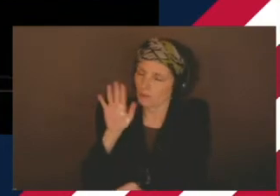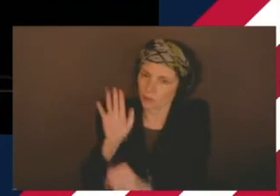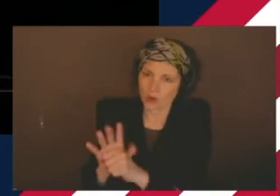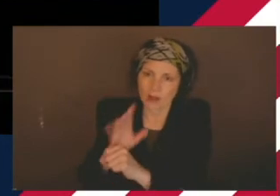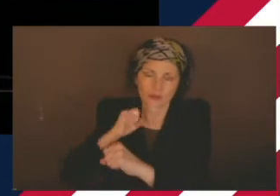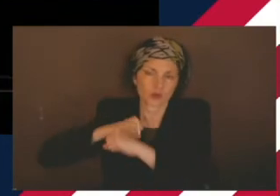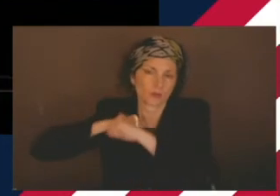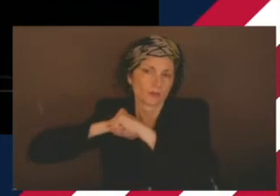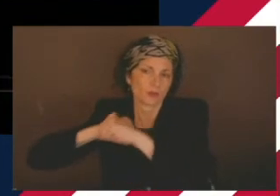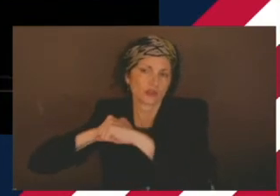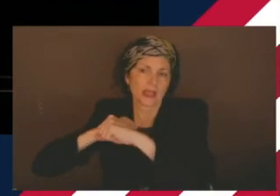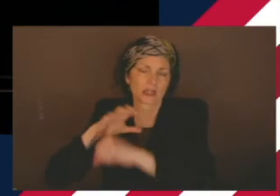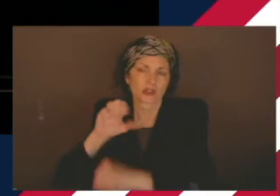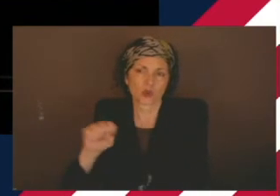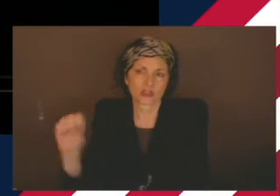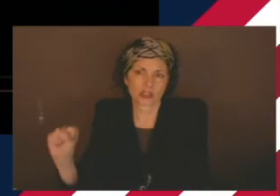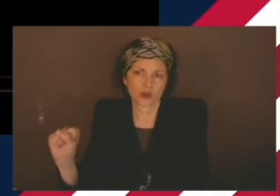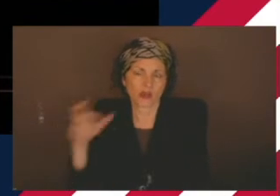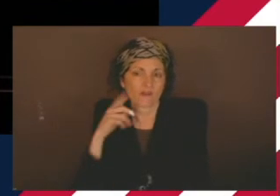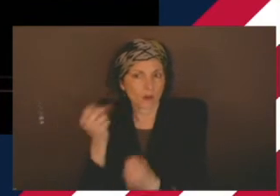depend on the program.